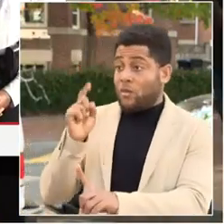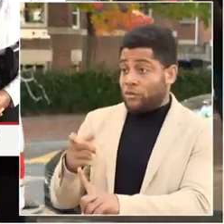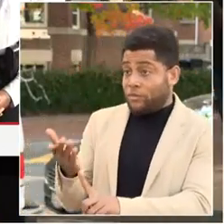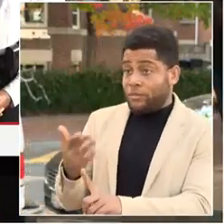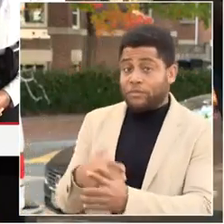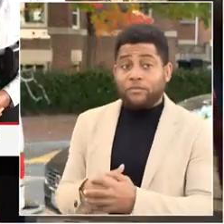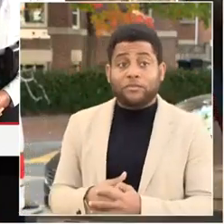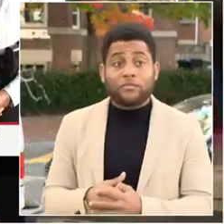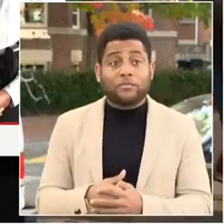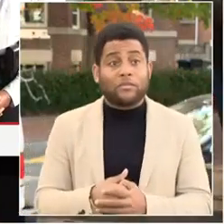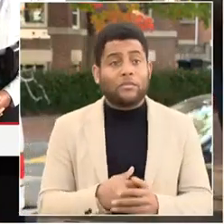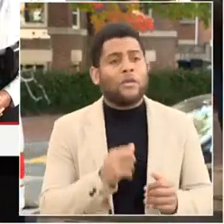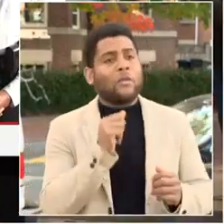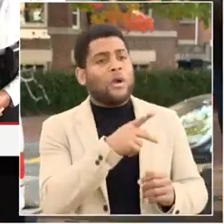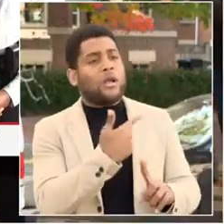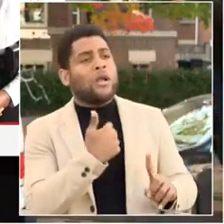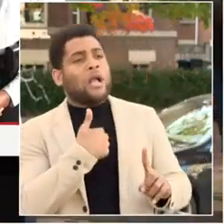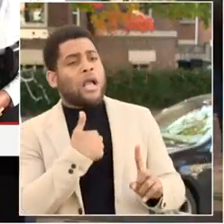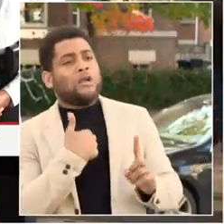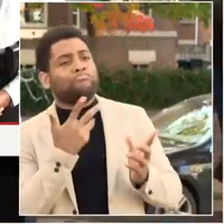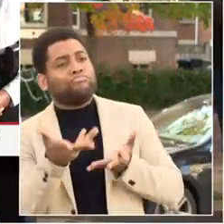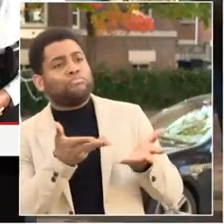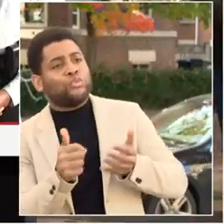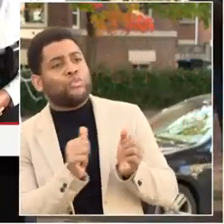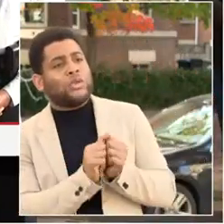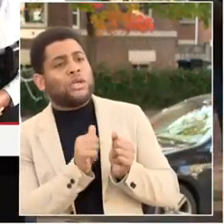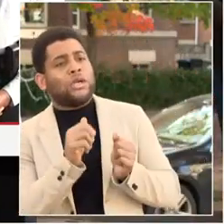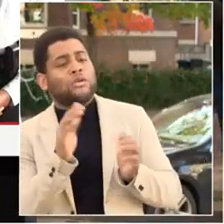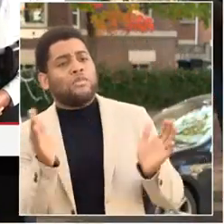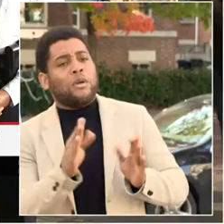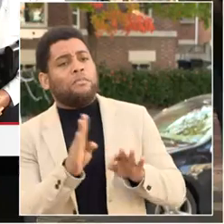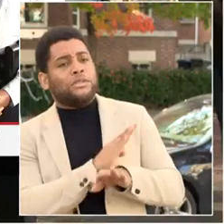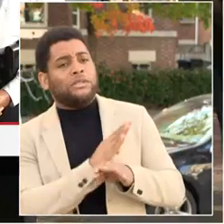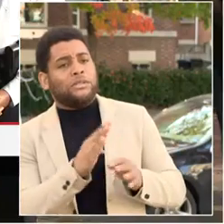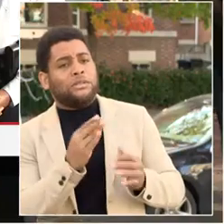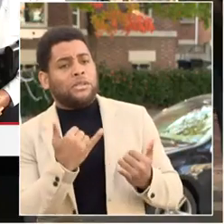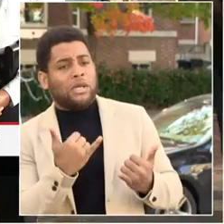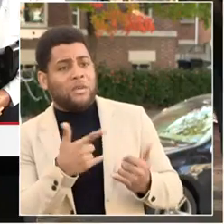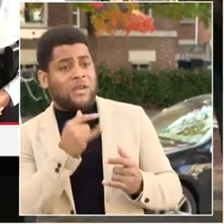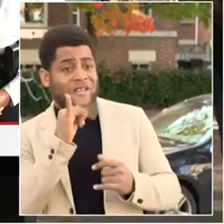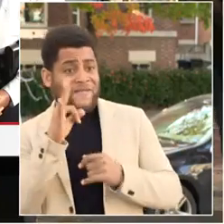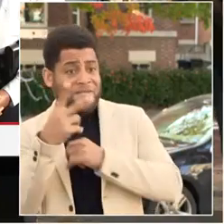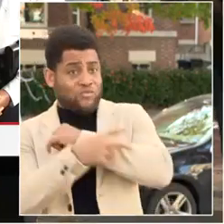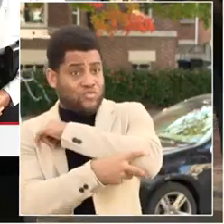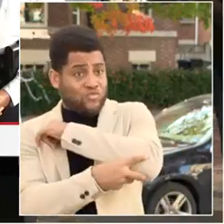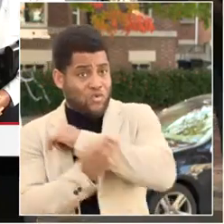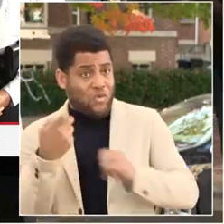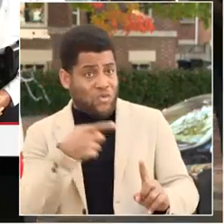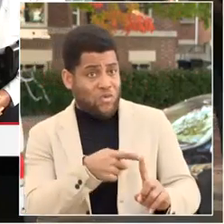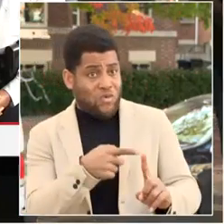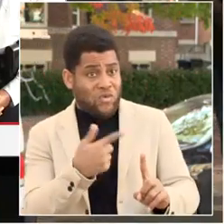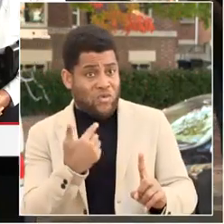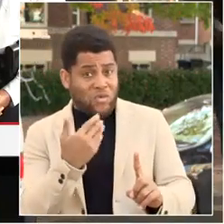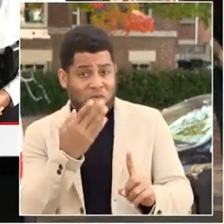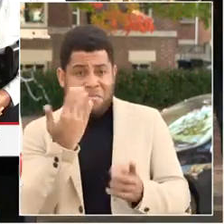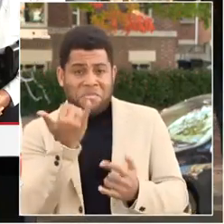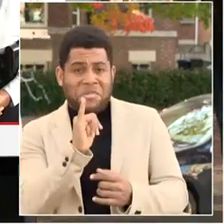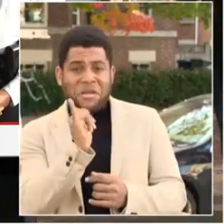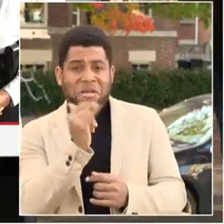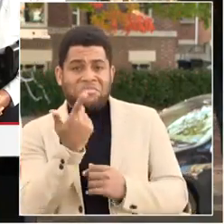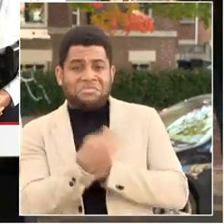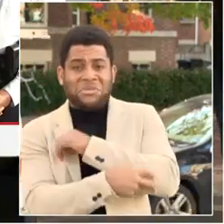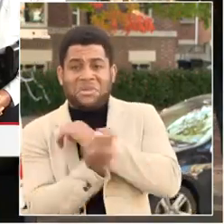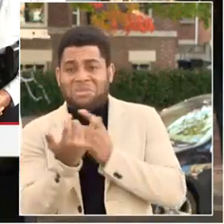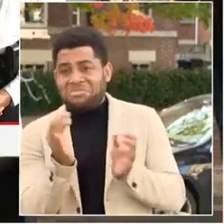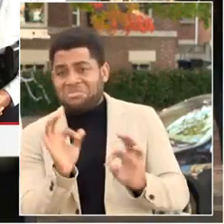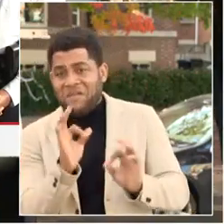saying sometimes she doesn't even feel like calling police because she says, do I call over a $14 product? Do I call over a $50 product? She's